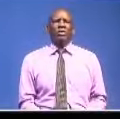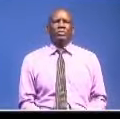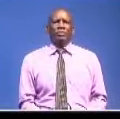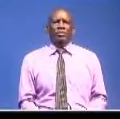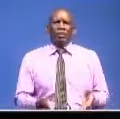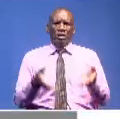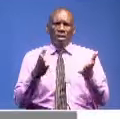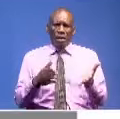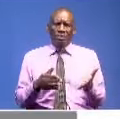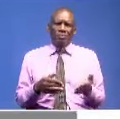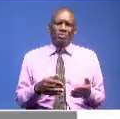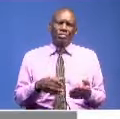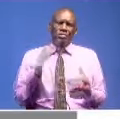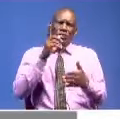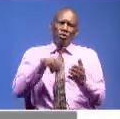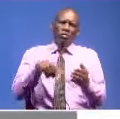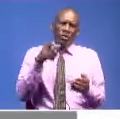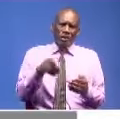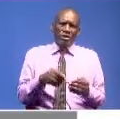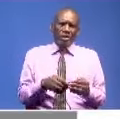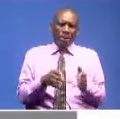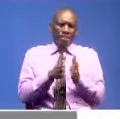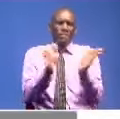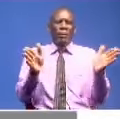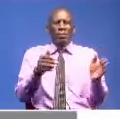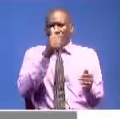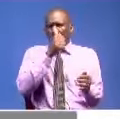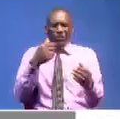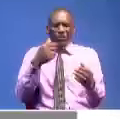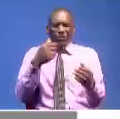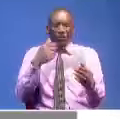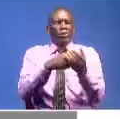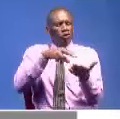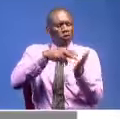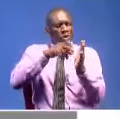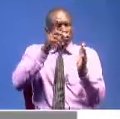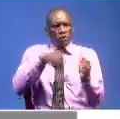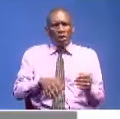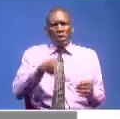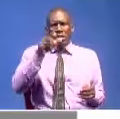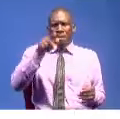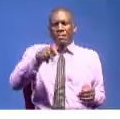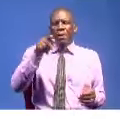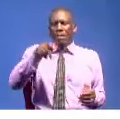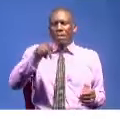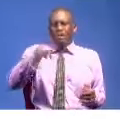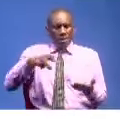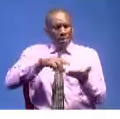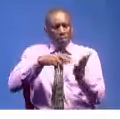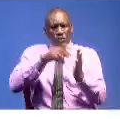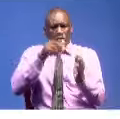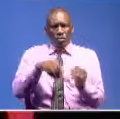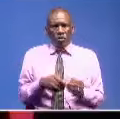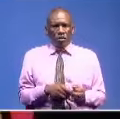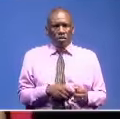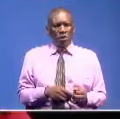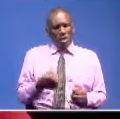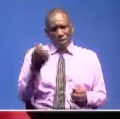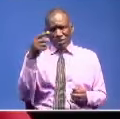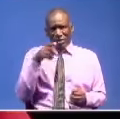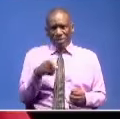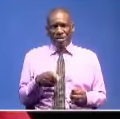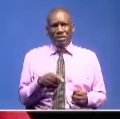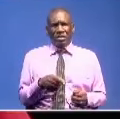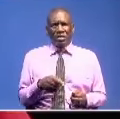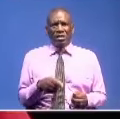So what exactly is a public-private partnership, or a PPP? Picture this. Your